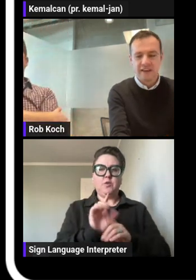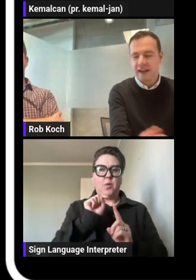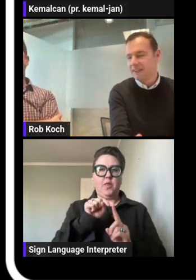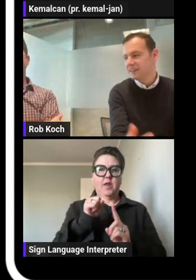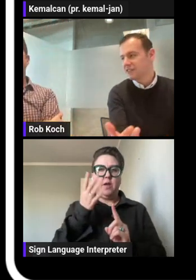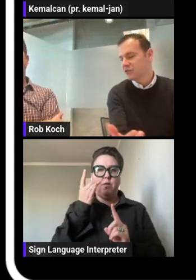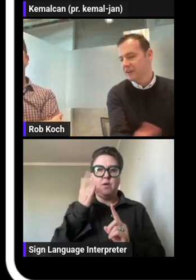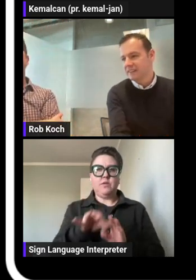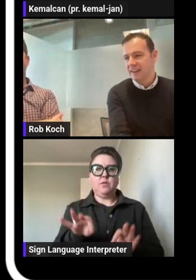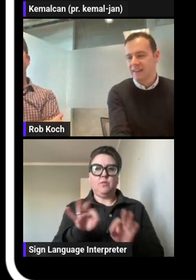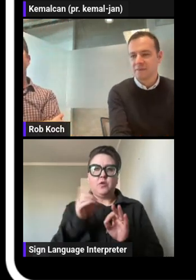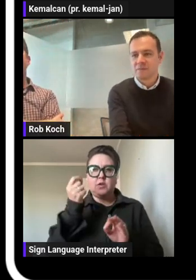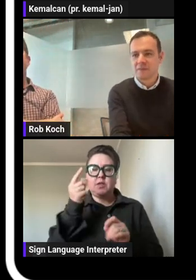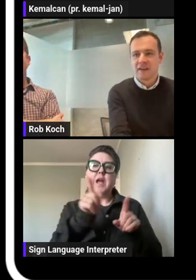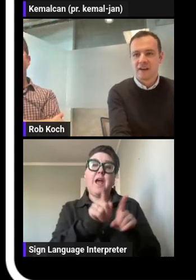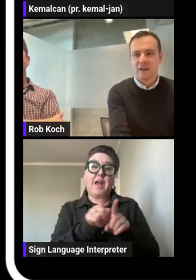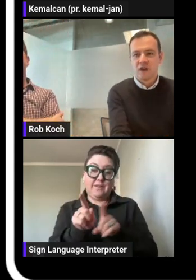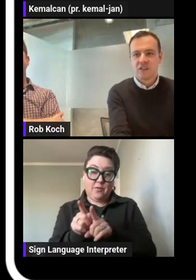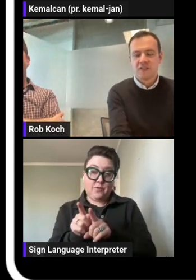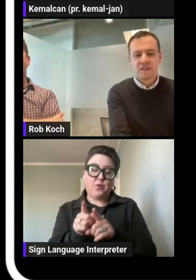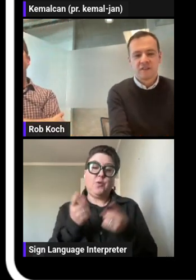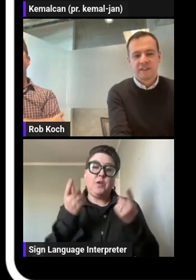understand. And it turned out that